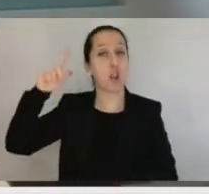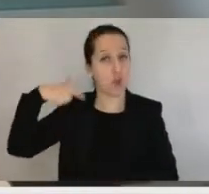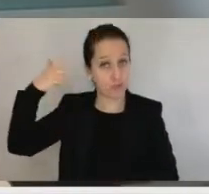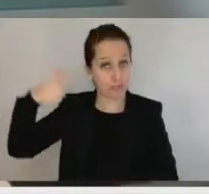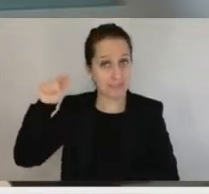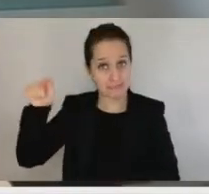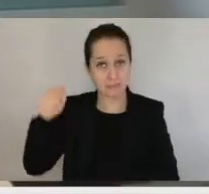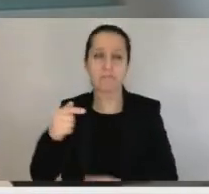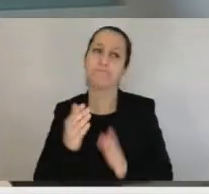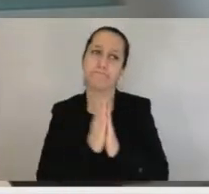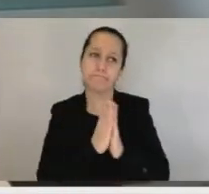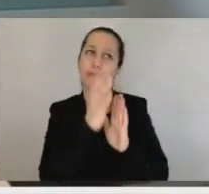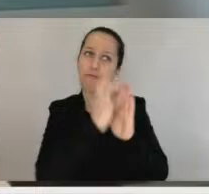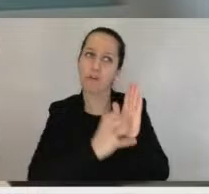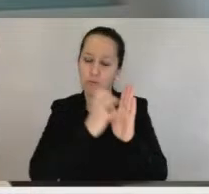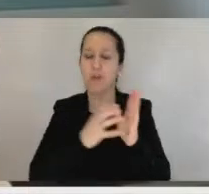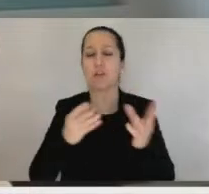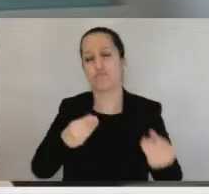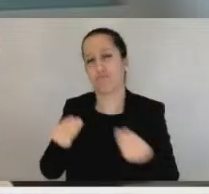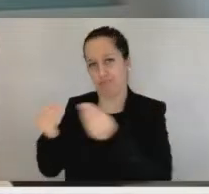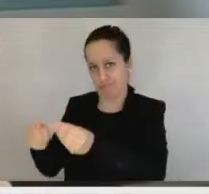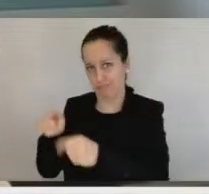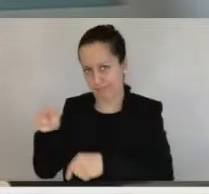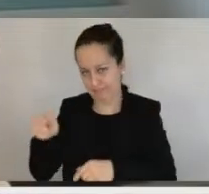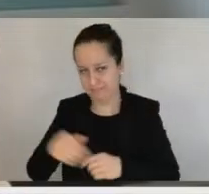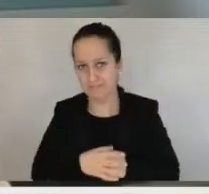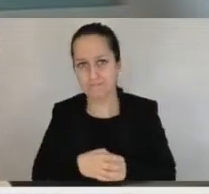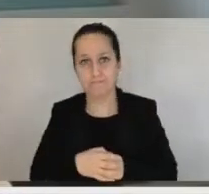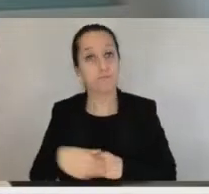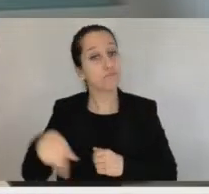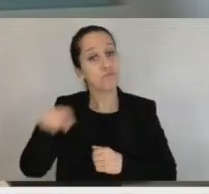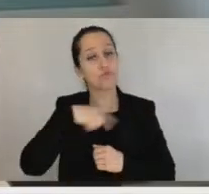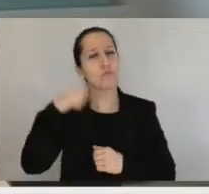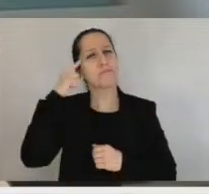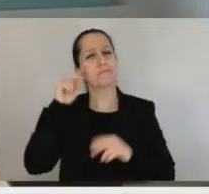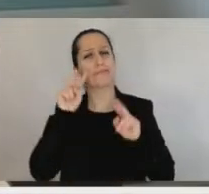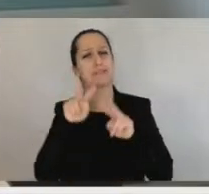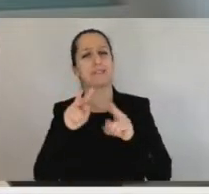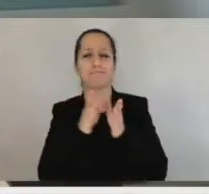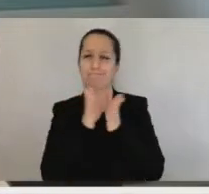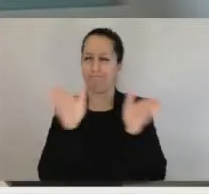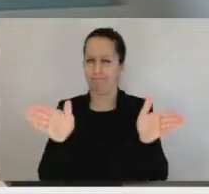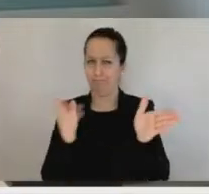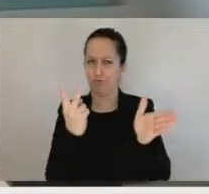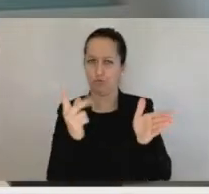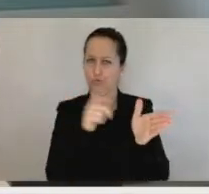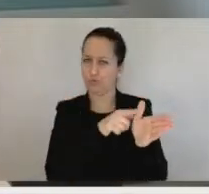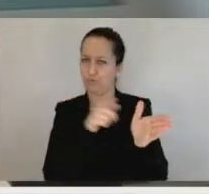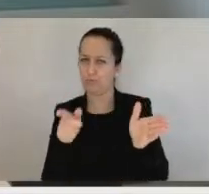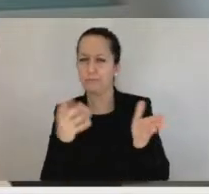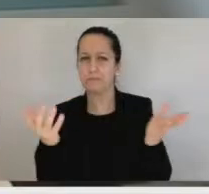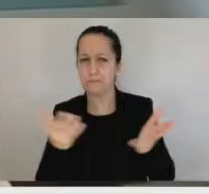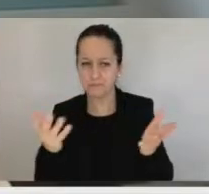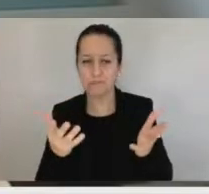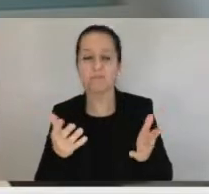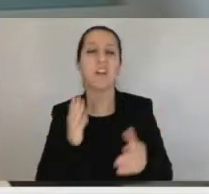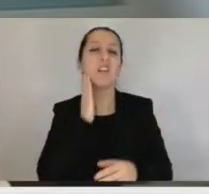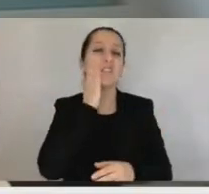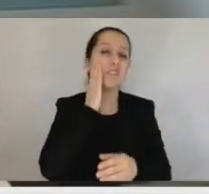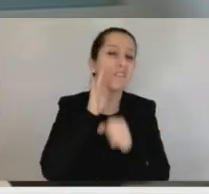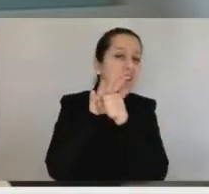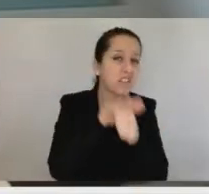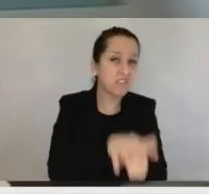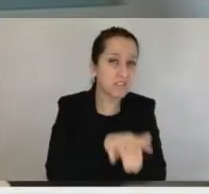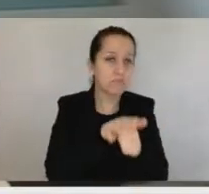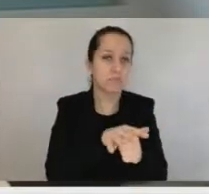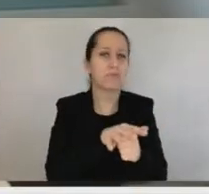twofold. It's pretty clear that racism damages health directly. The